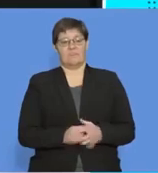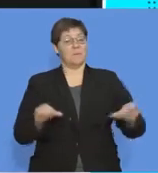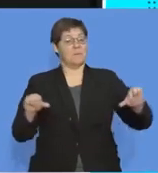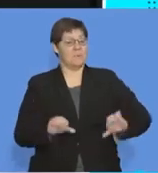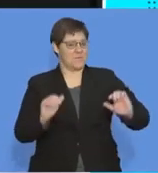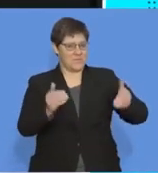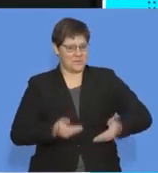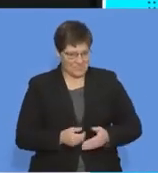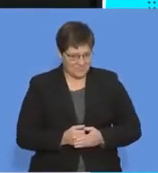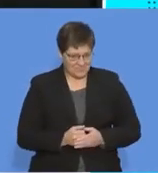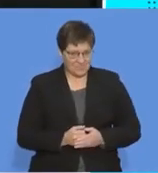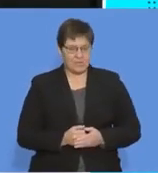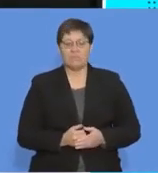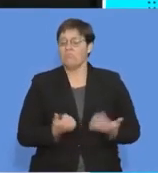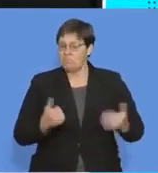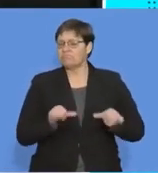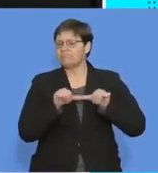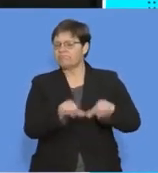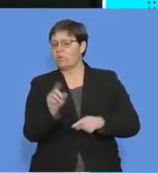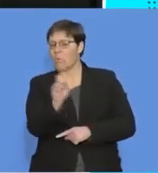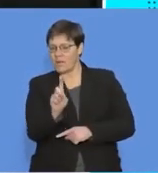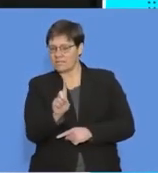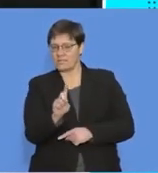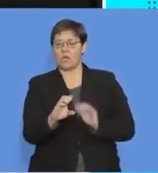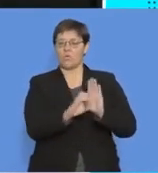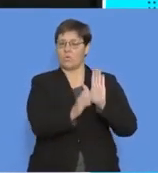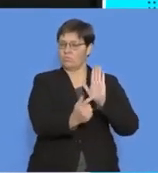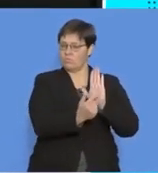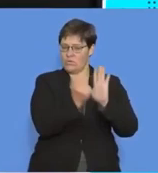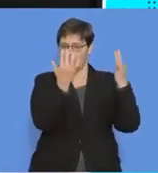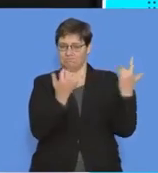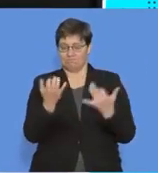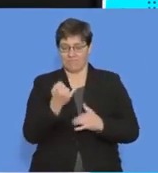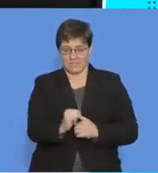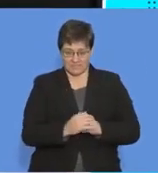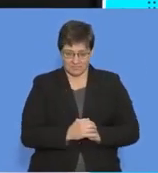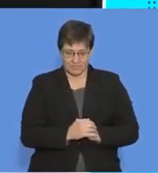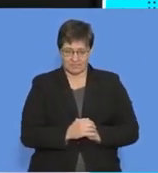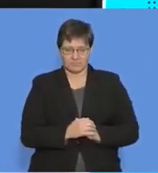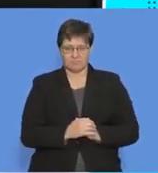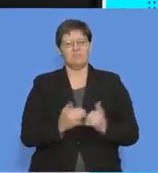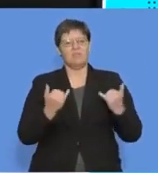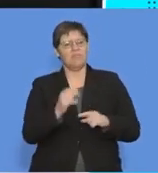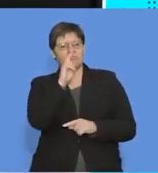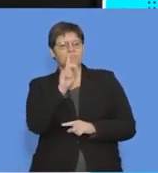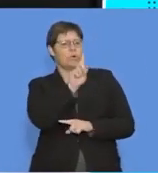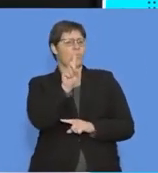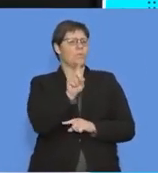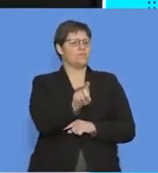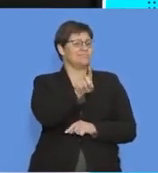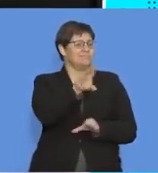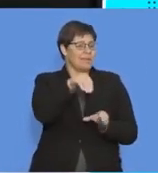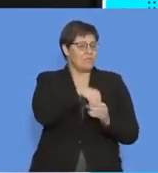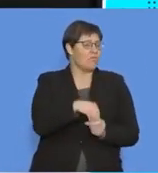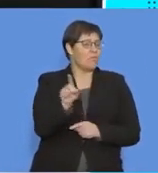Welcome back to our session. We're still looking at calculations involving Coulomb's law, but now we'll try and look at a question that